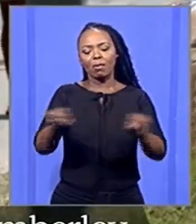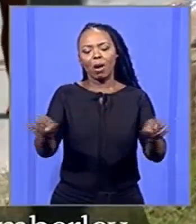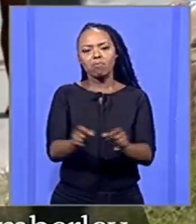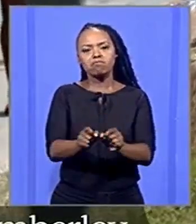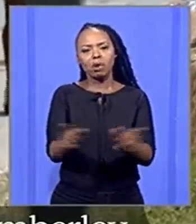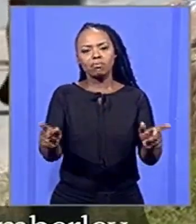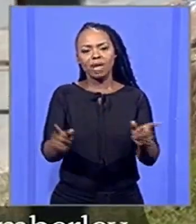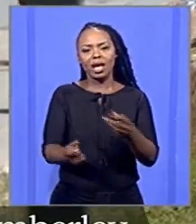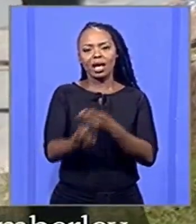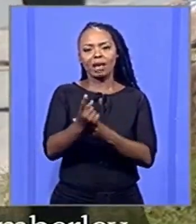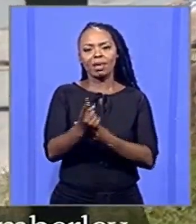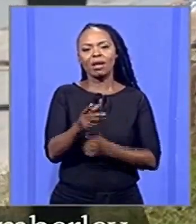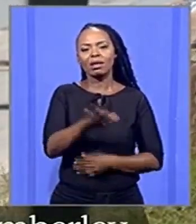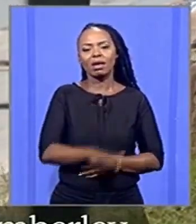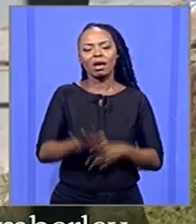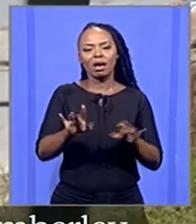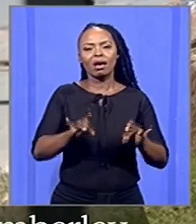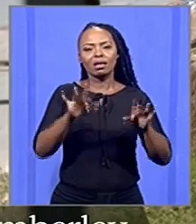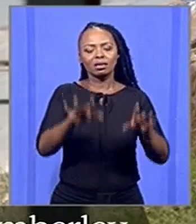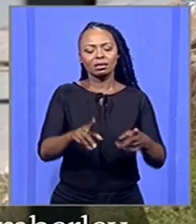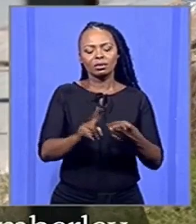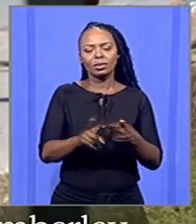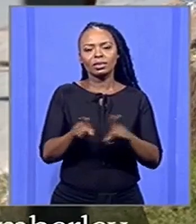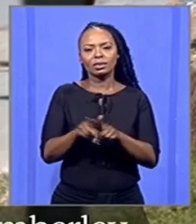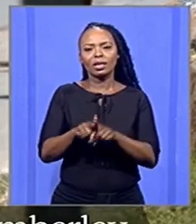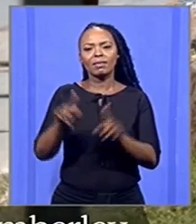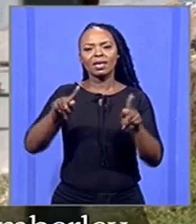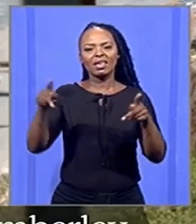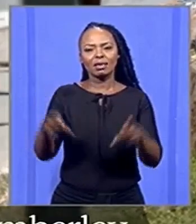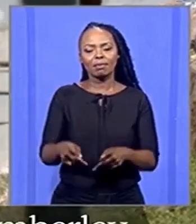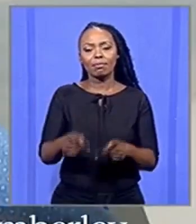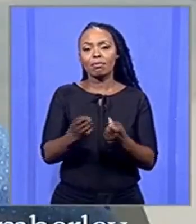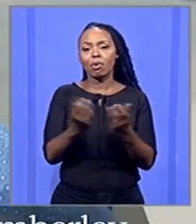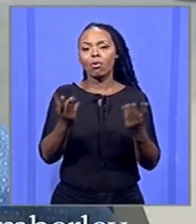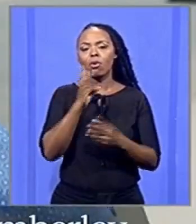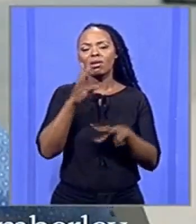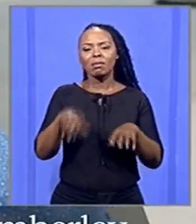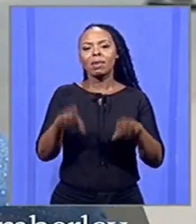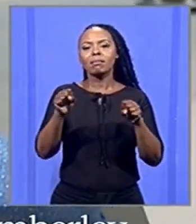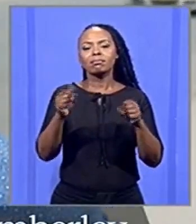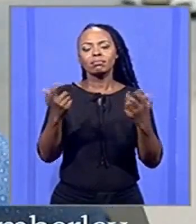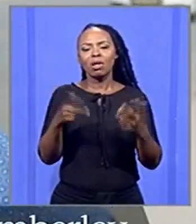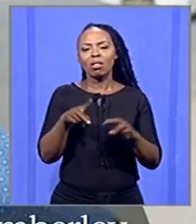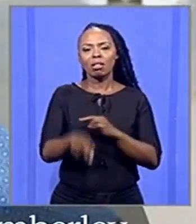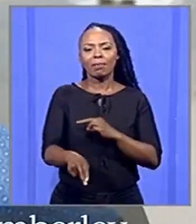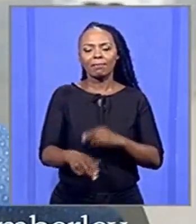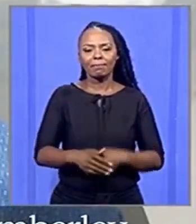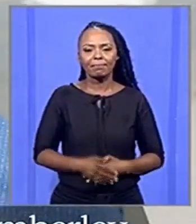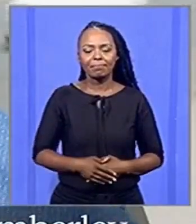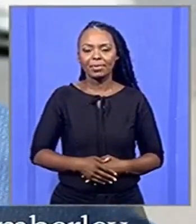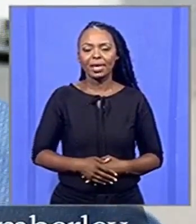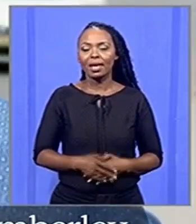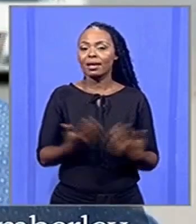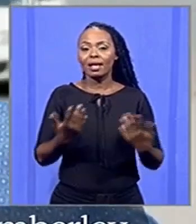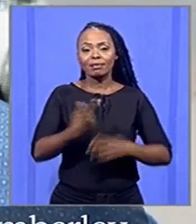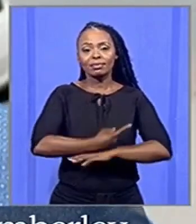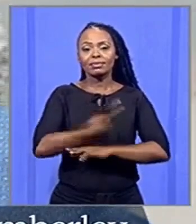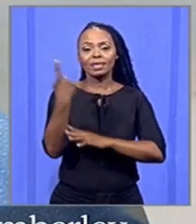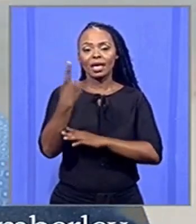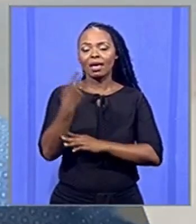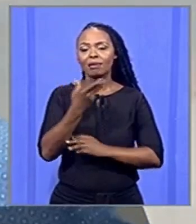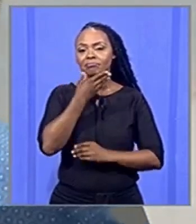dibaka galeshewe le setsing sa toropo ya Kimberley di setse di hloka metsi. Re busy ka di preparations tsa Christmas so